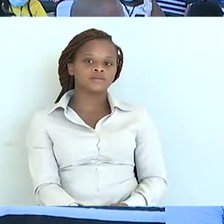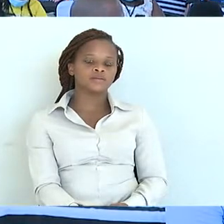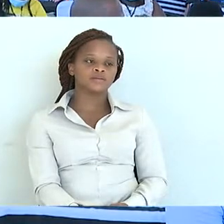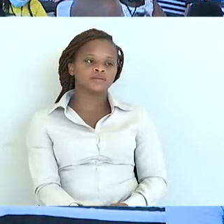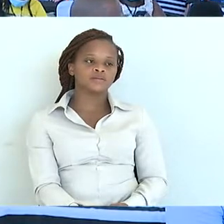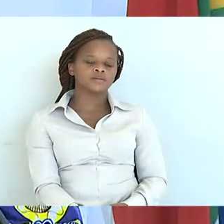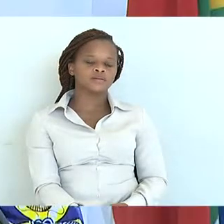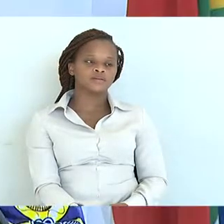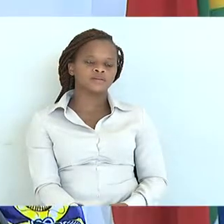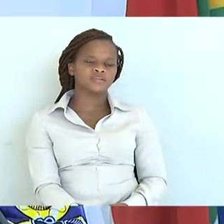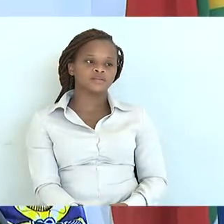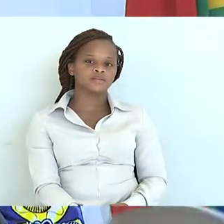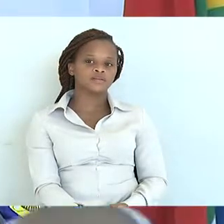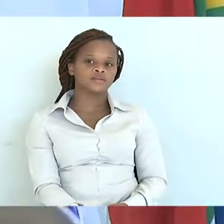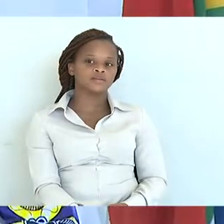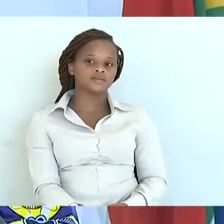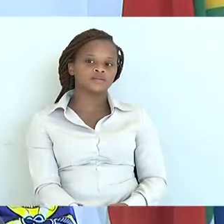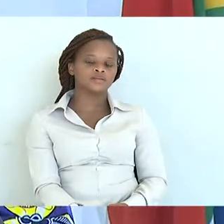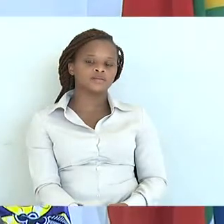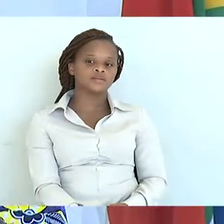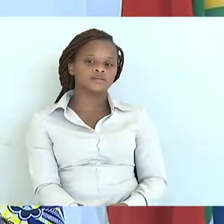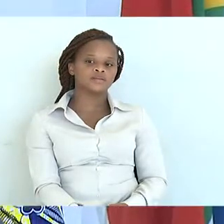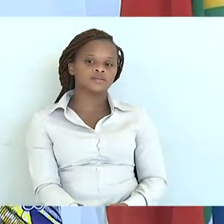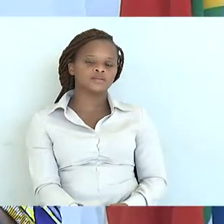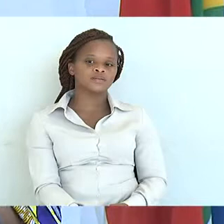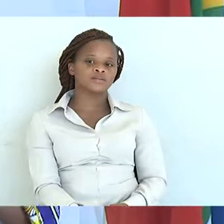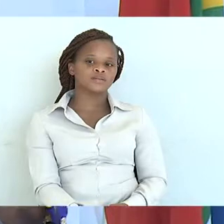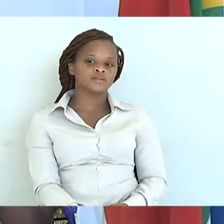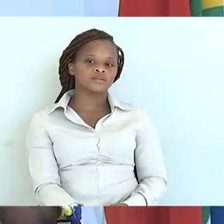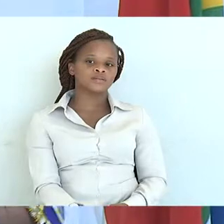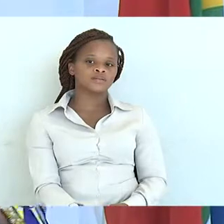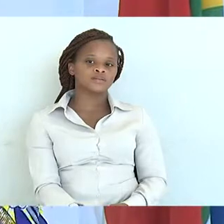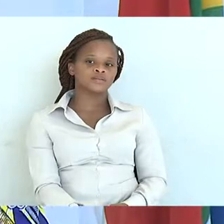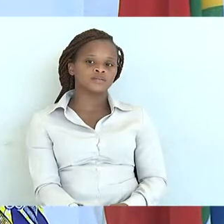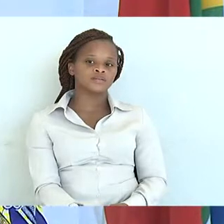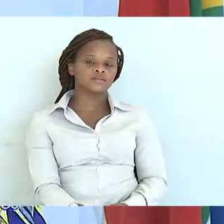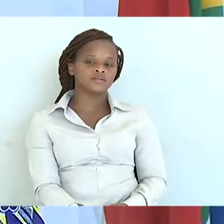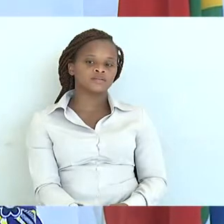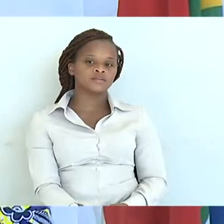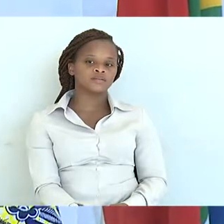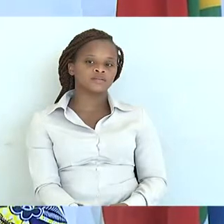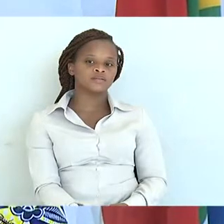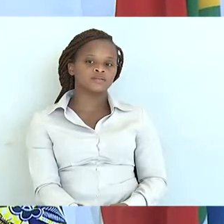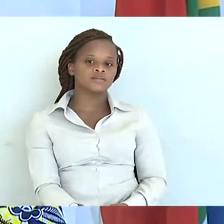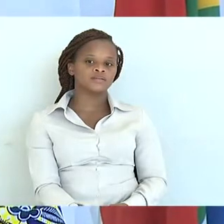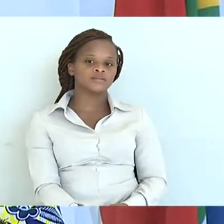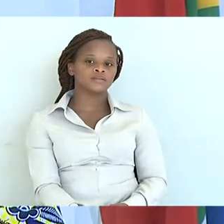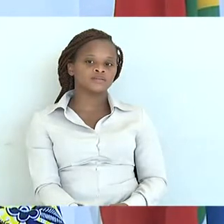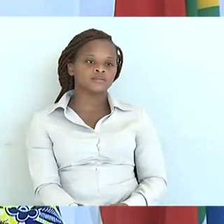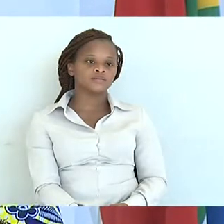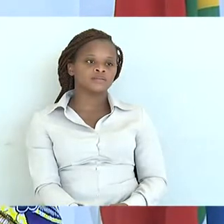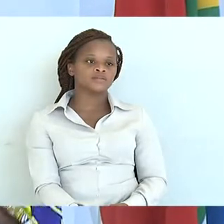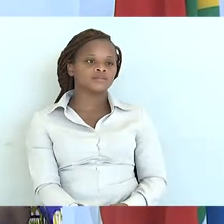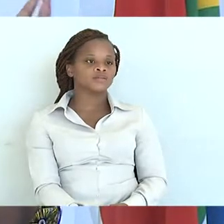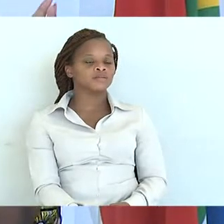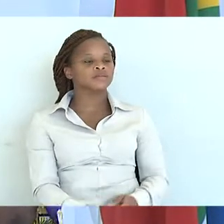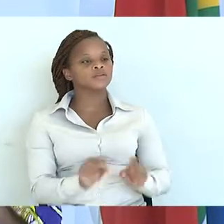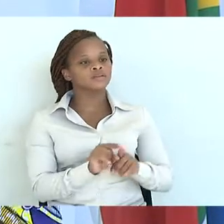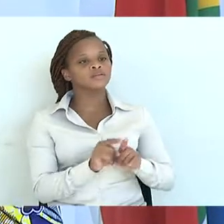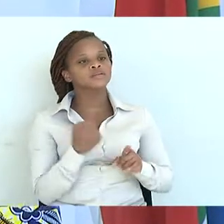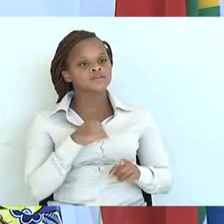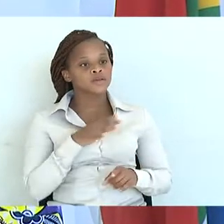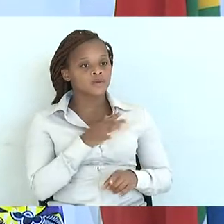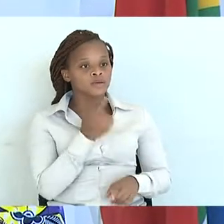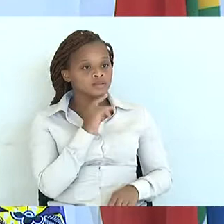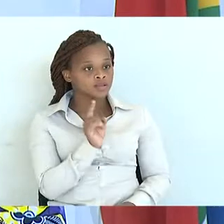Whilst the DG is still coming, we do want to say that wonke ama presentations enziwe la